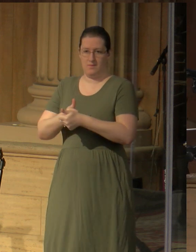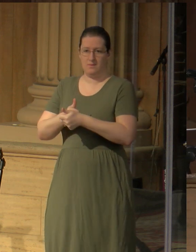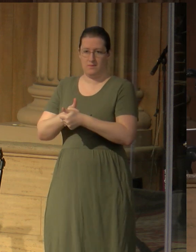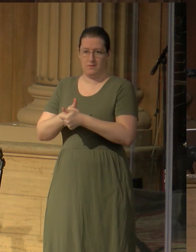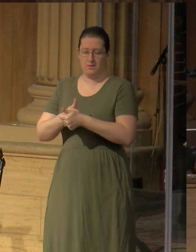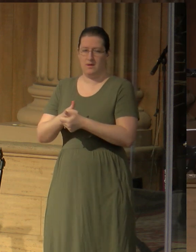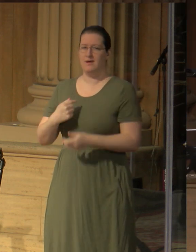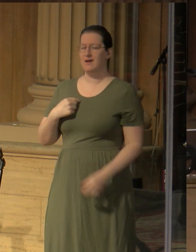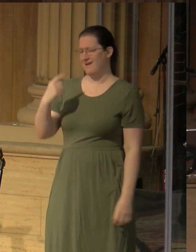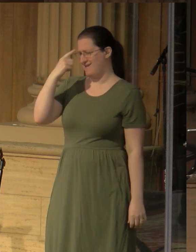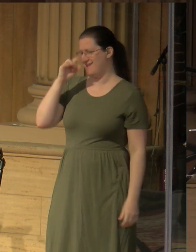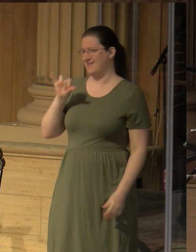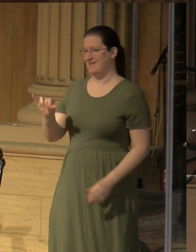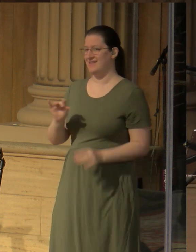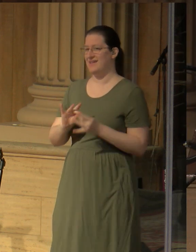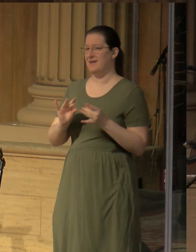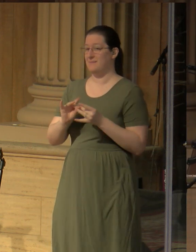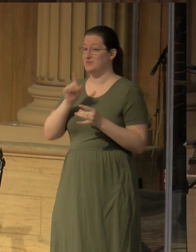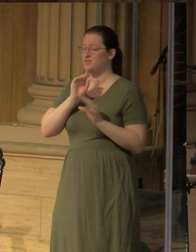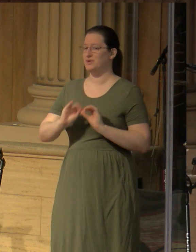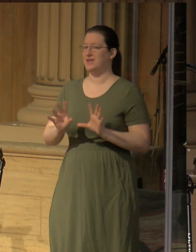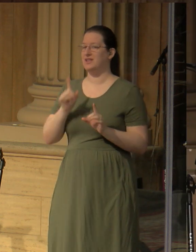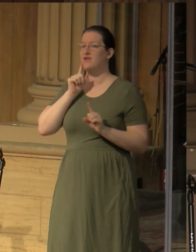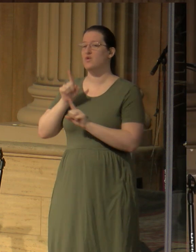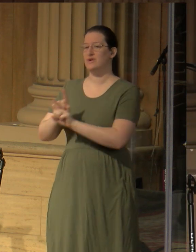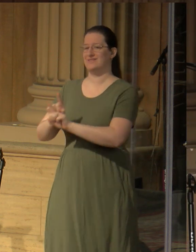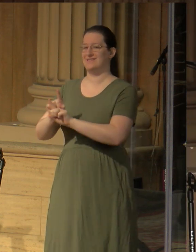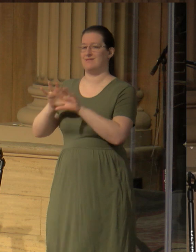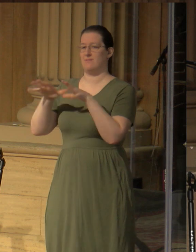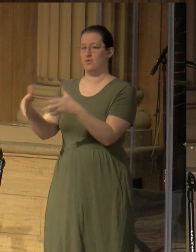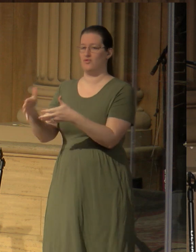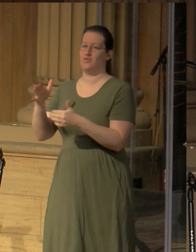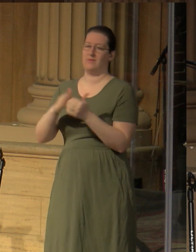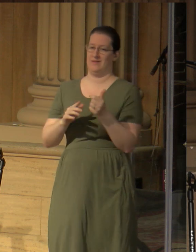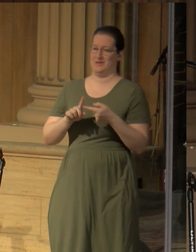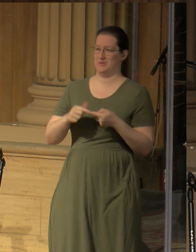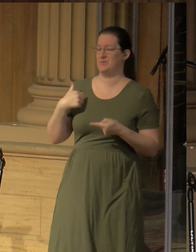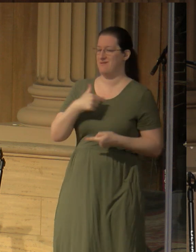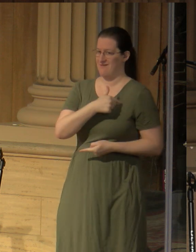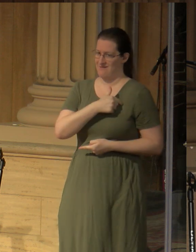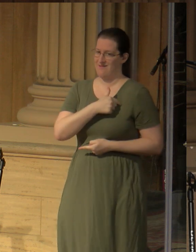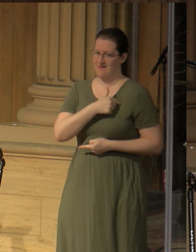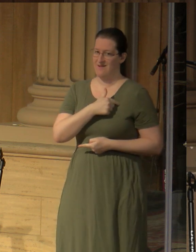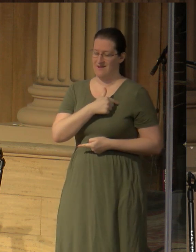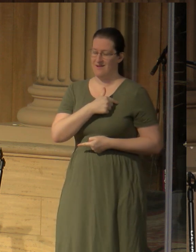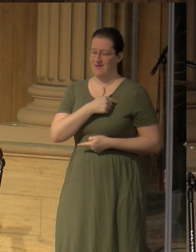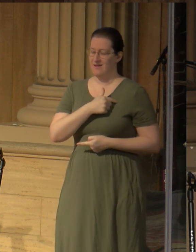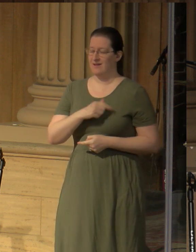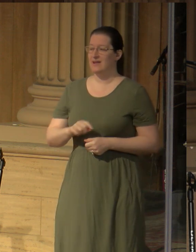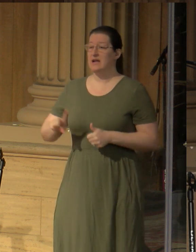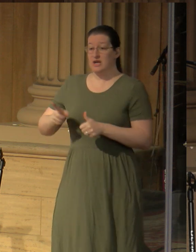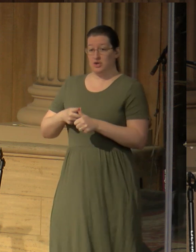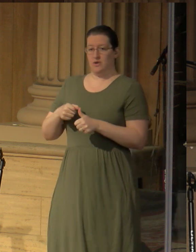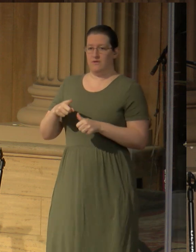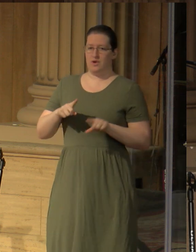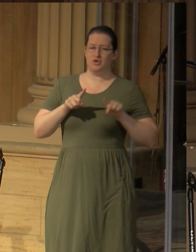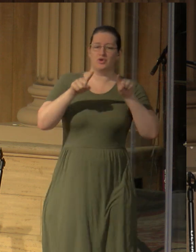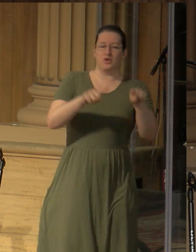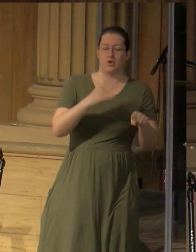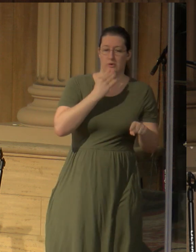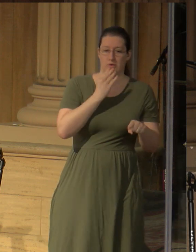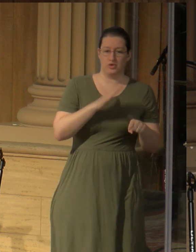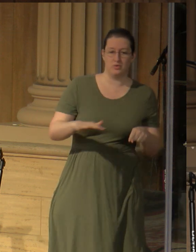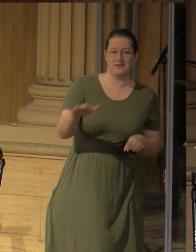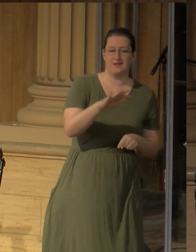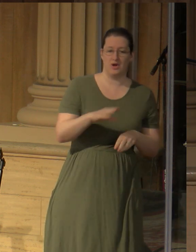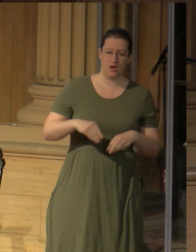think that message would have been much clearer to his disciples than it is to us. And so first they go into Jewish territory, they